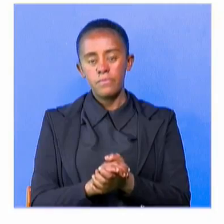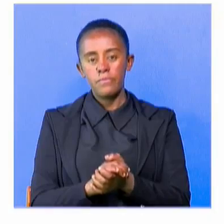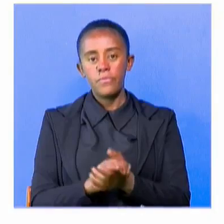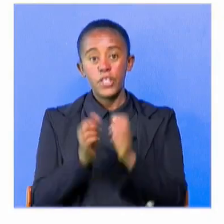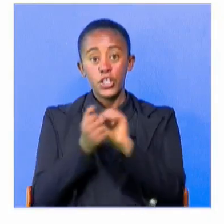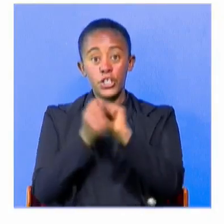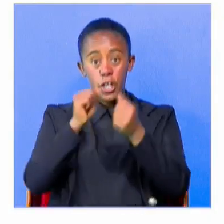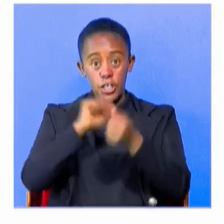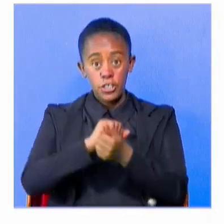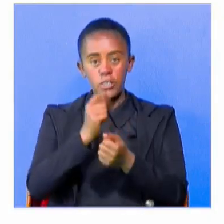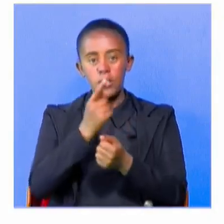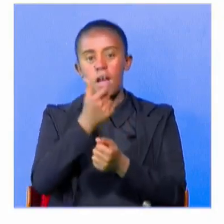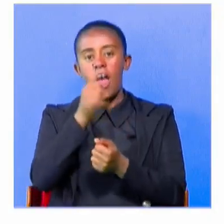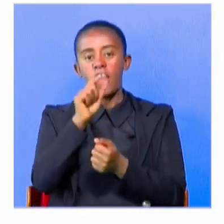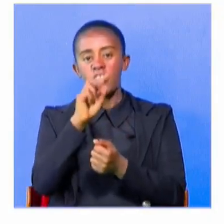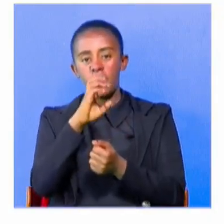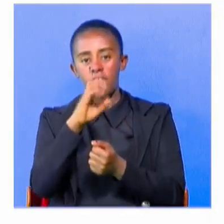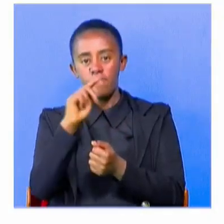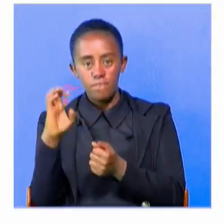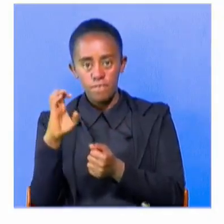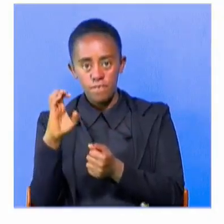active tenses